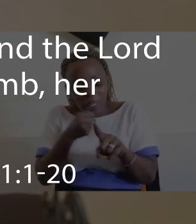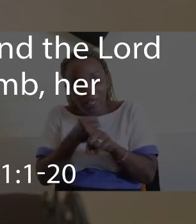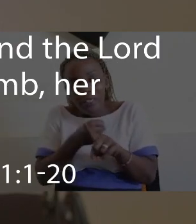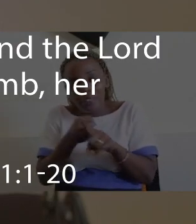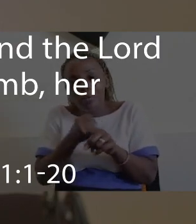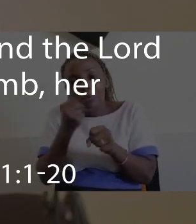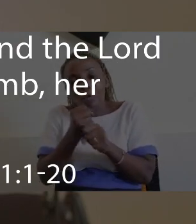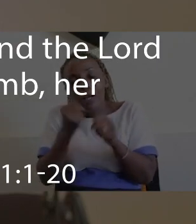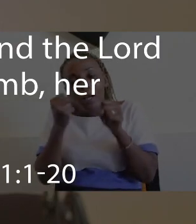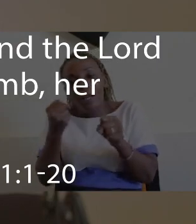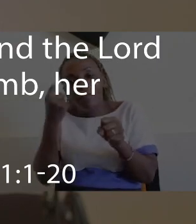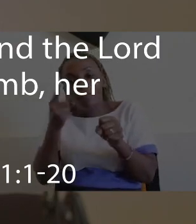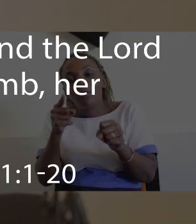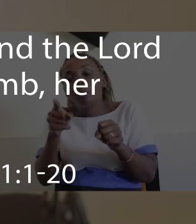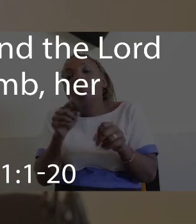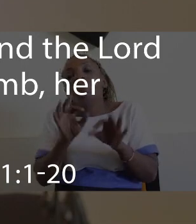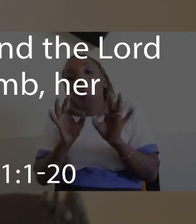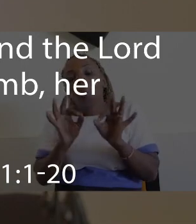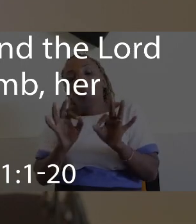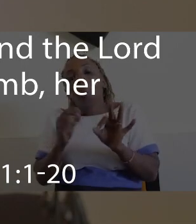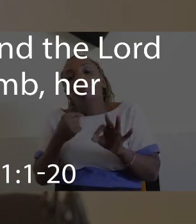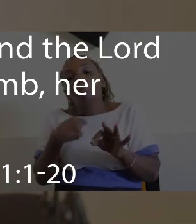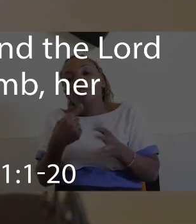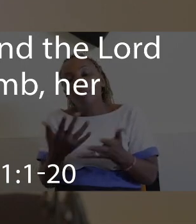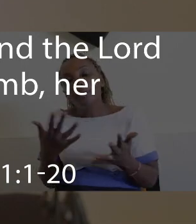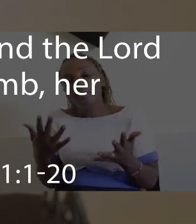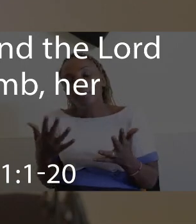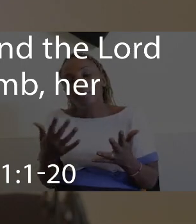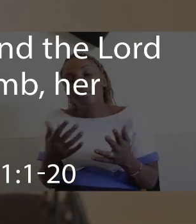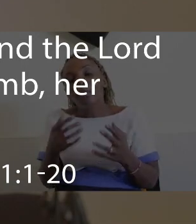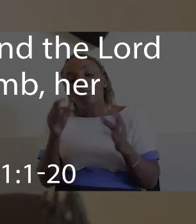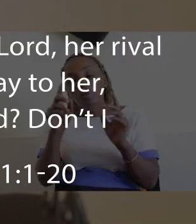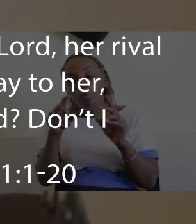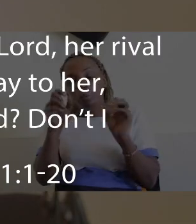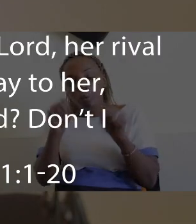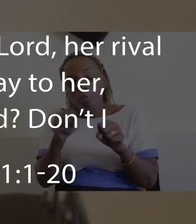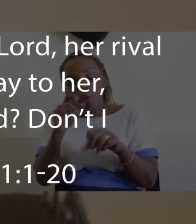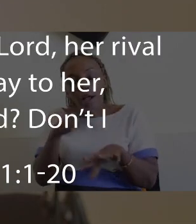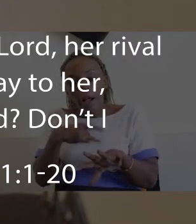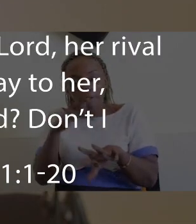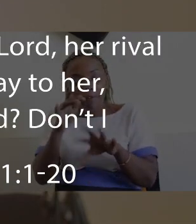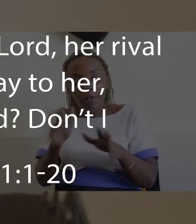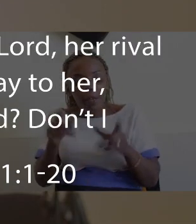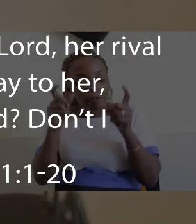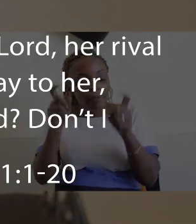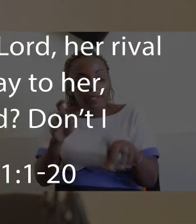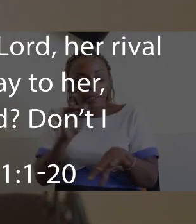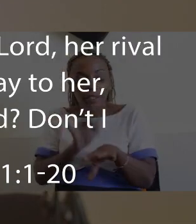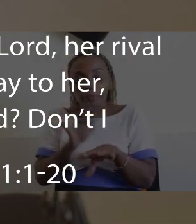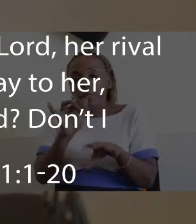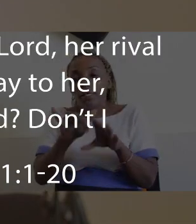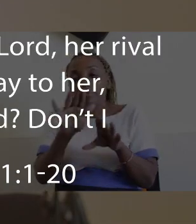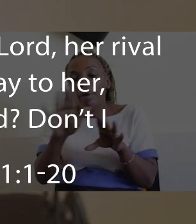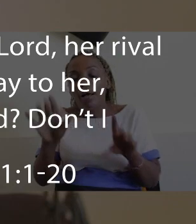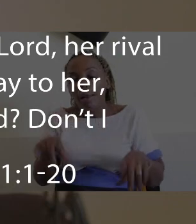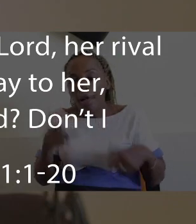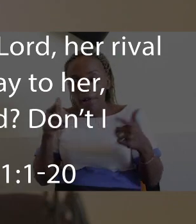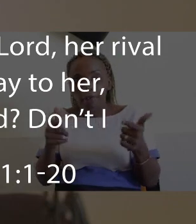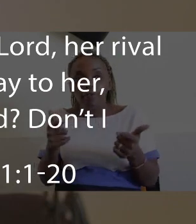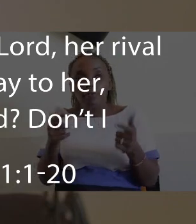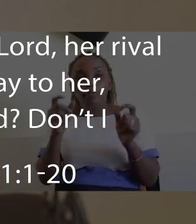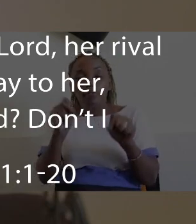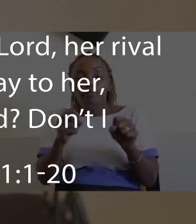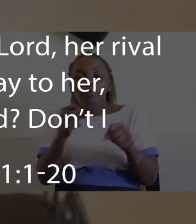we work hard for. Those are the things that seem to have a great impact and bring us